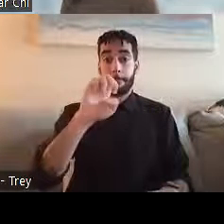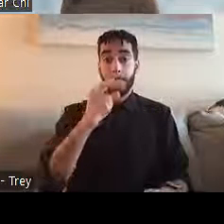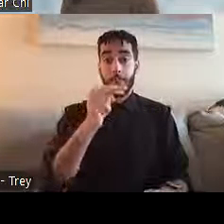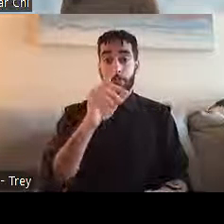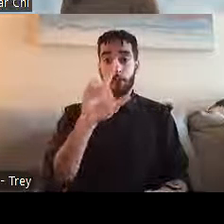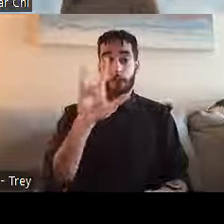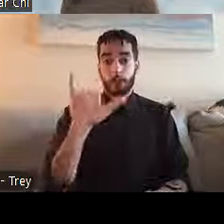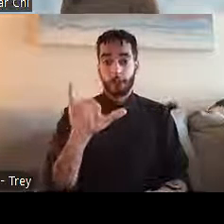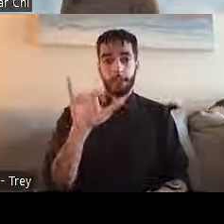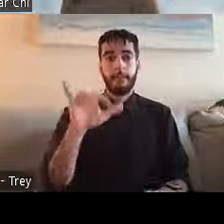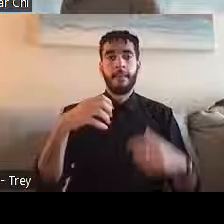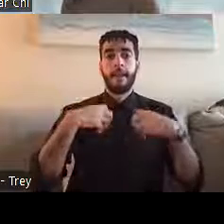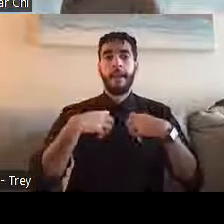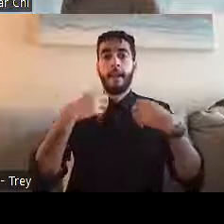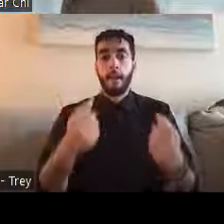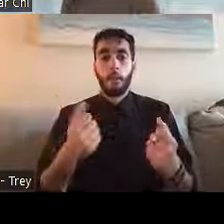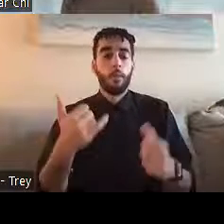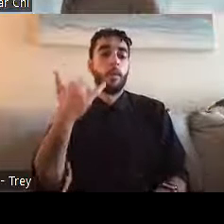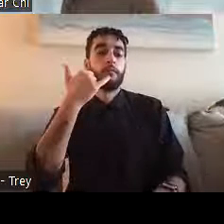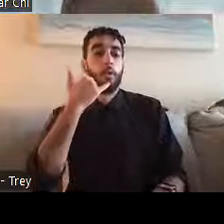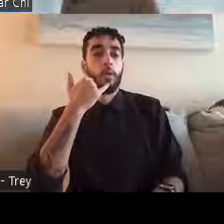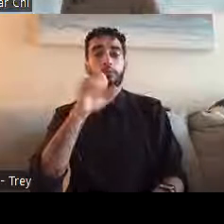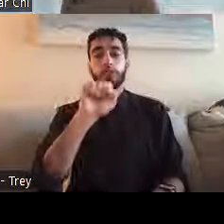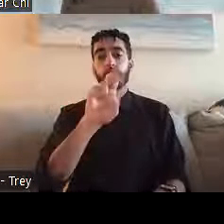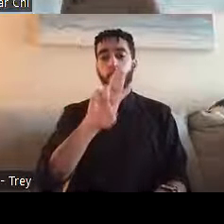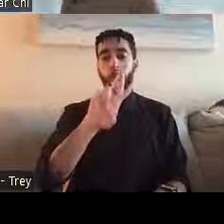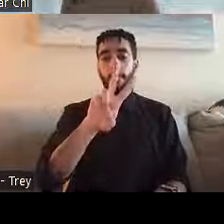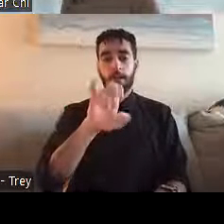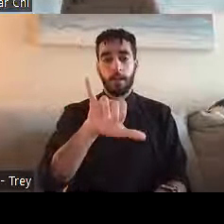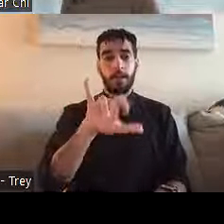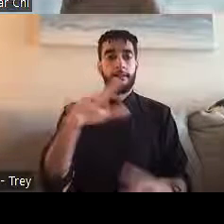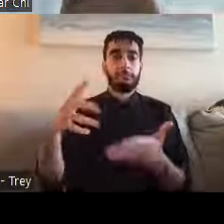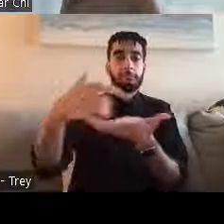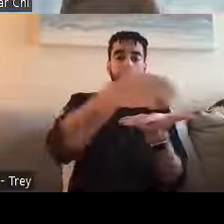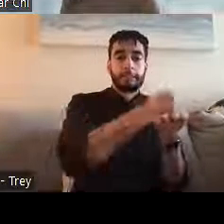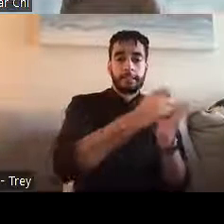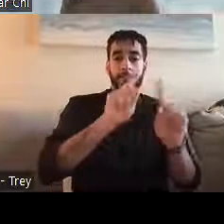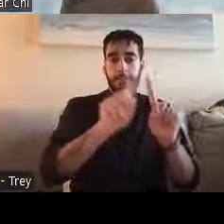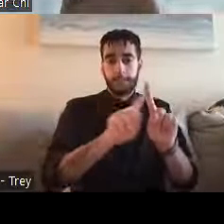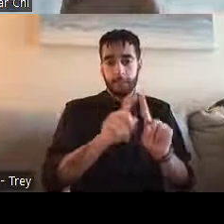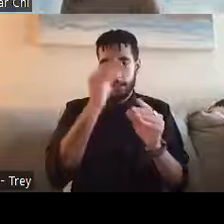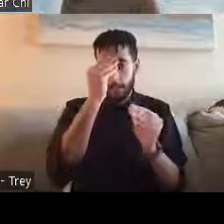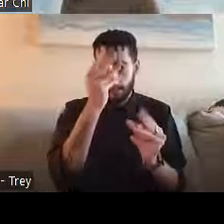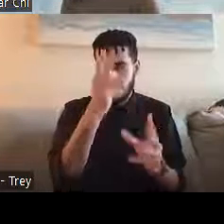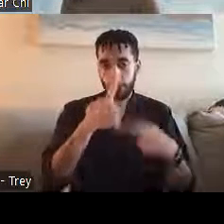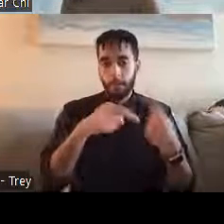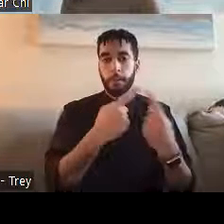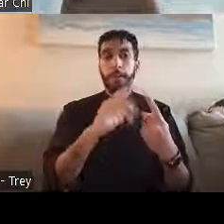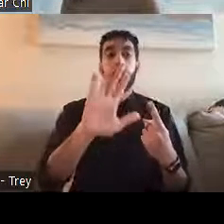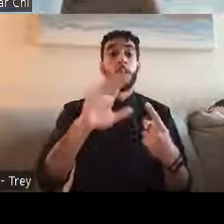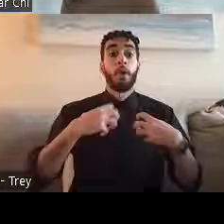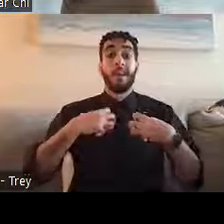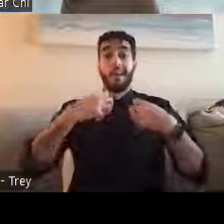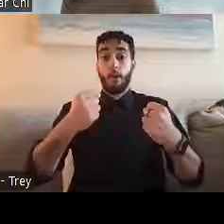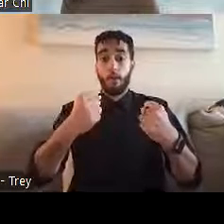of health-related telephone surveys that collect state data about US residents regarding their health-related risk